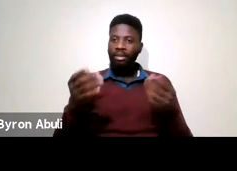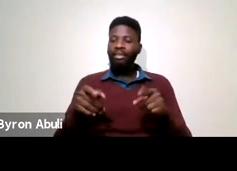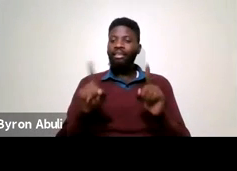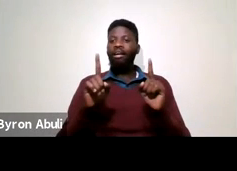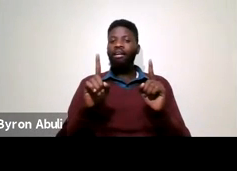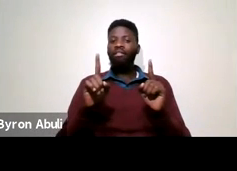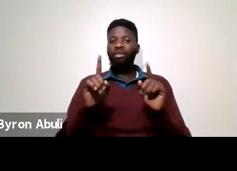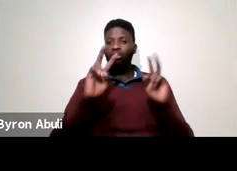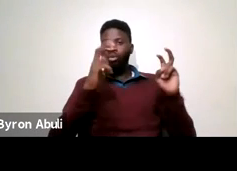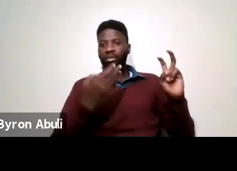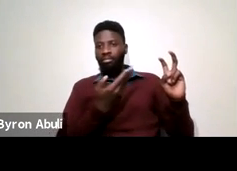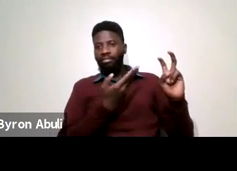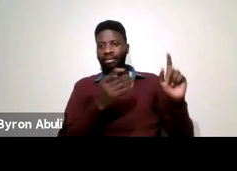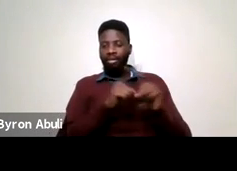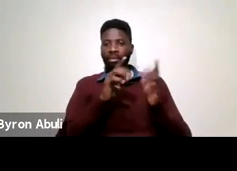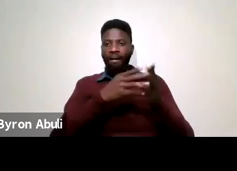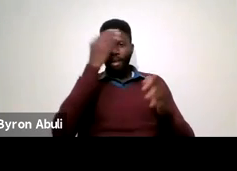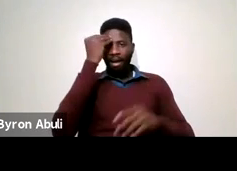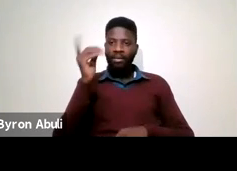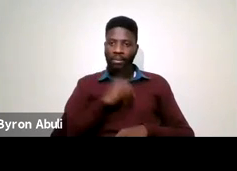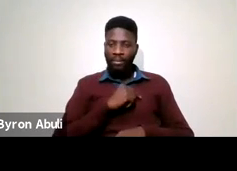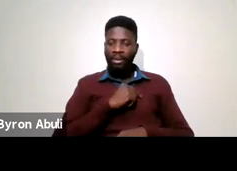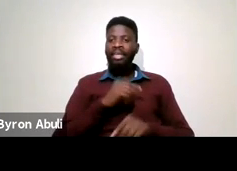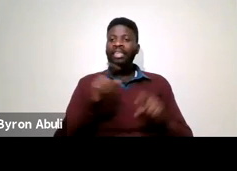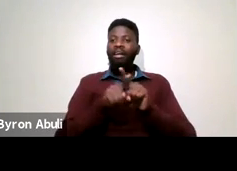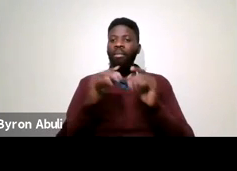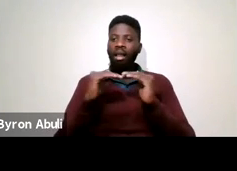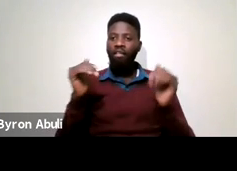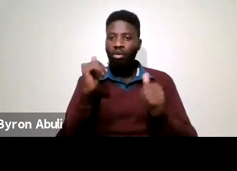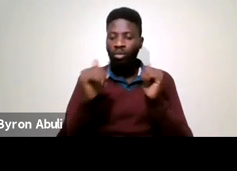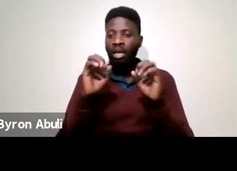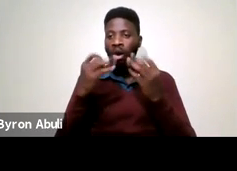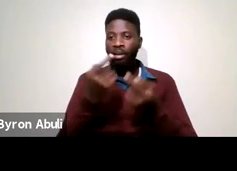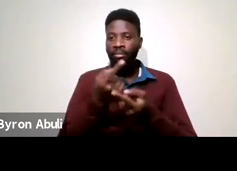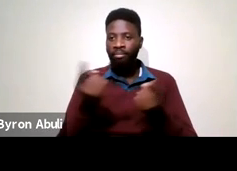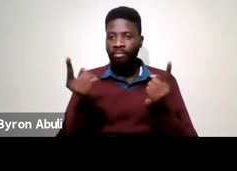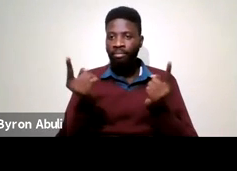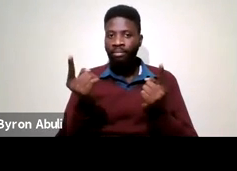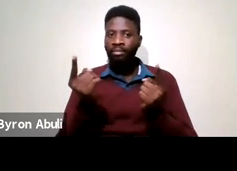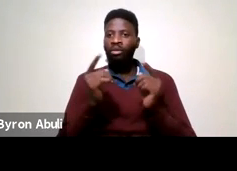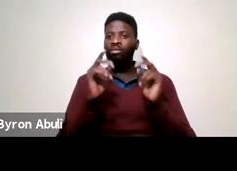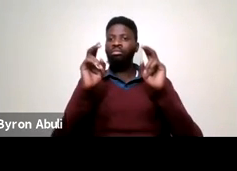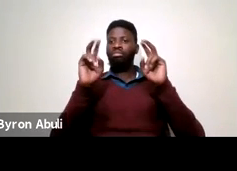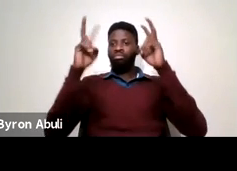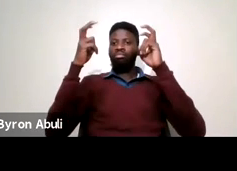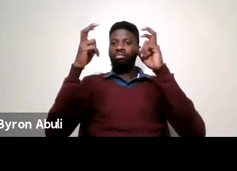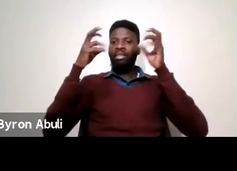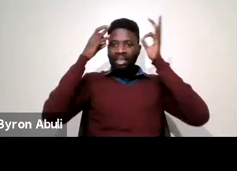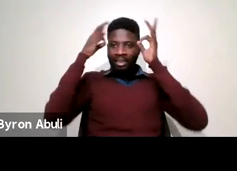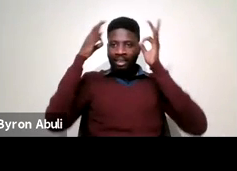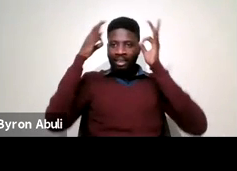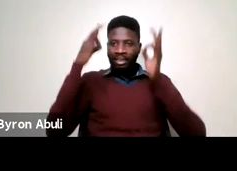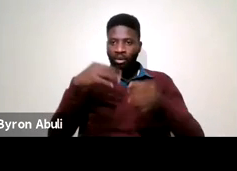subject matter before and at what level? How many have encountered the subject matter of decision making or goal